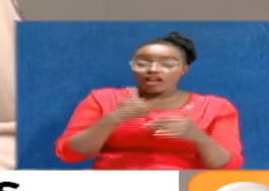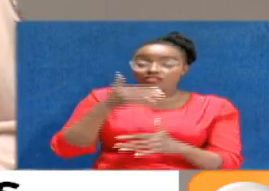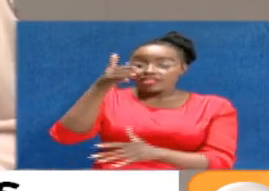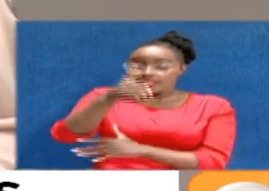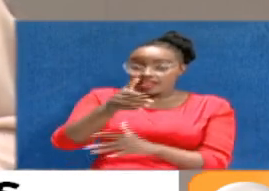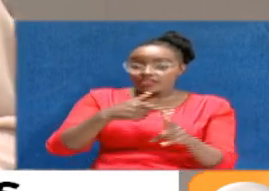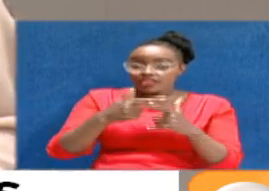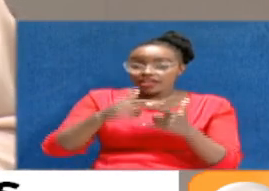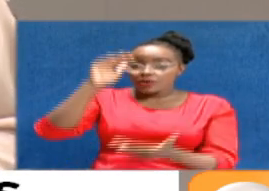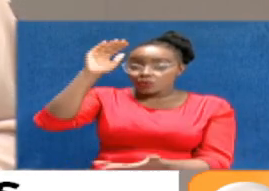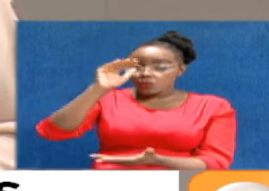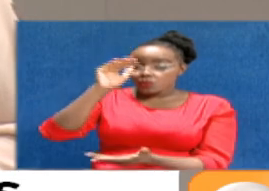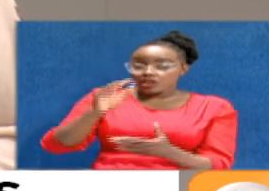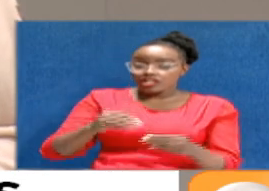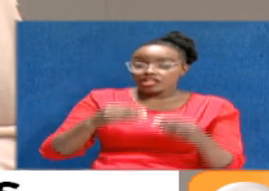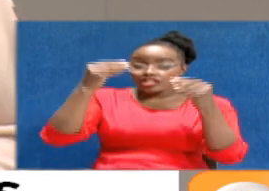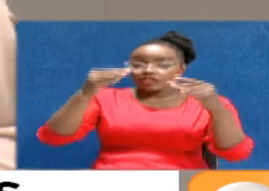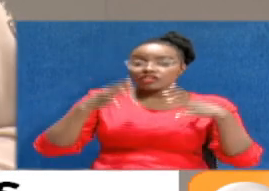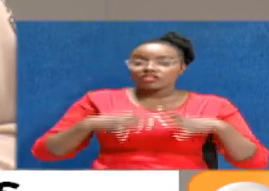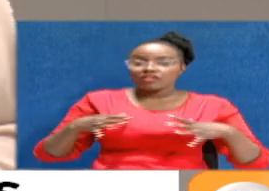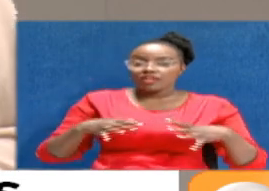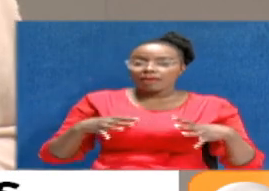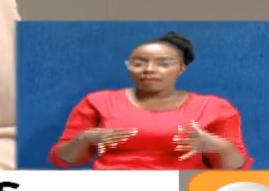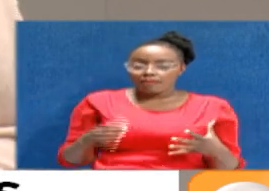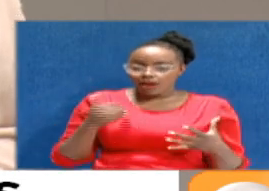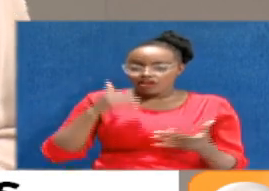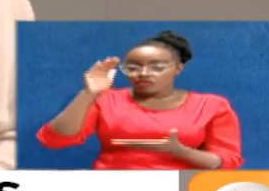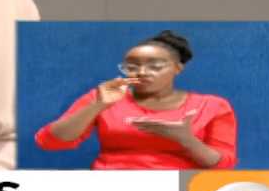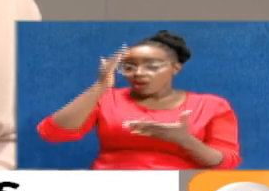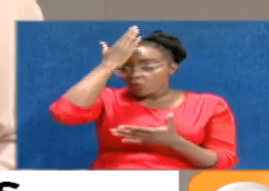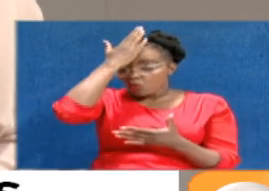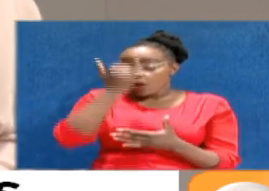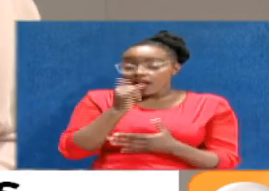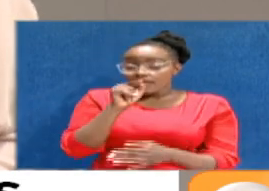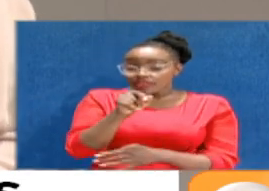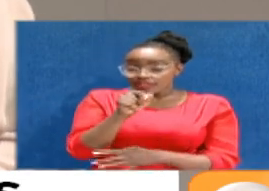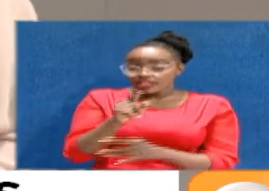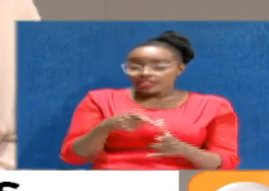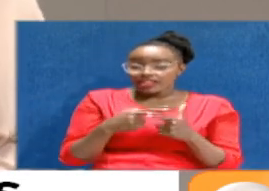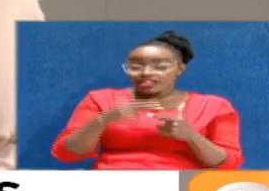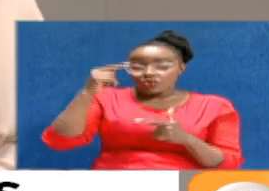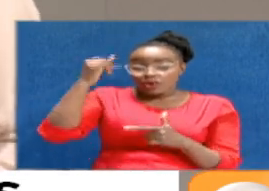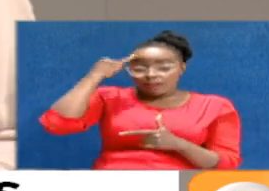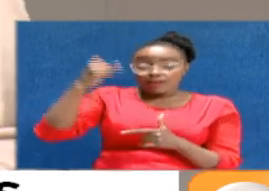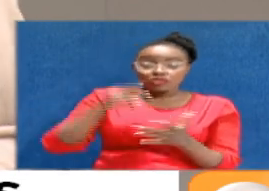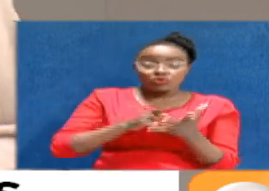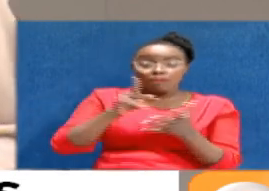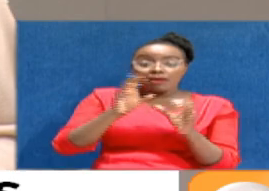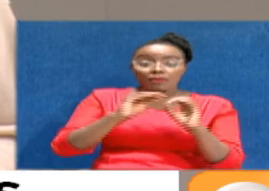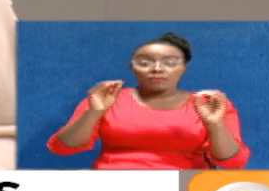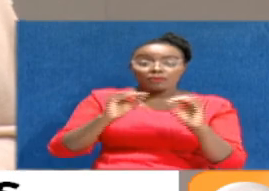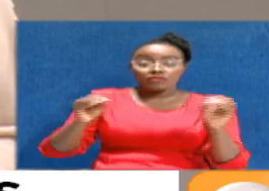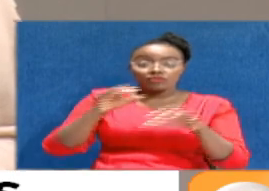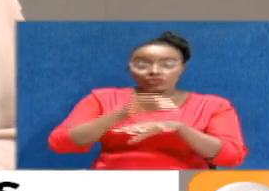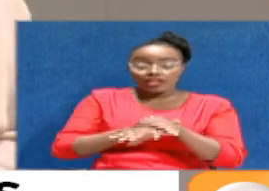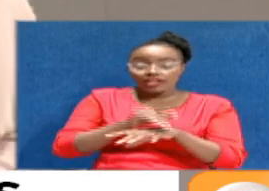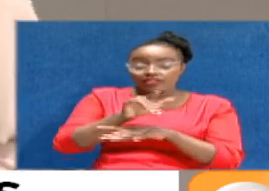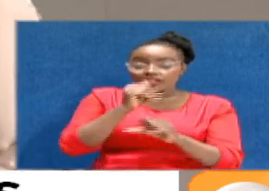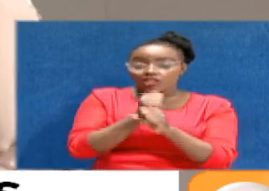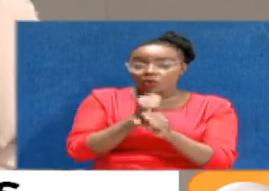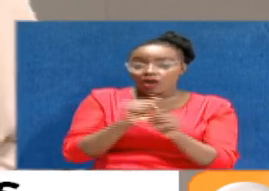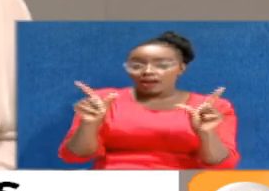level, inashuka chini na wafikia paka those people, and it's implemented. Because once these things are implemented, can you imagine not having to pay anything to get the work